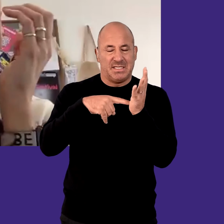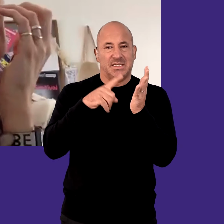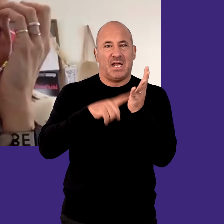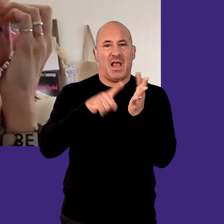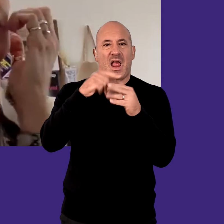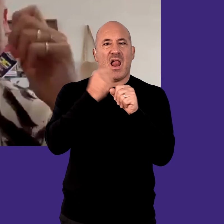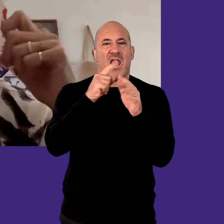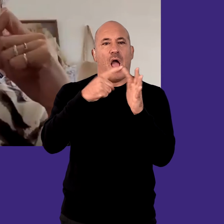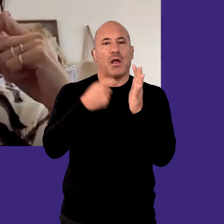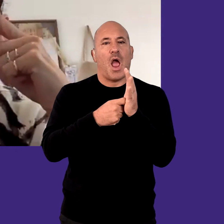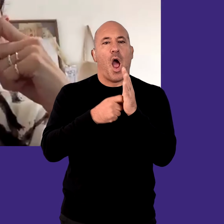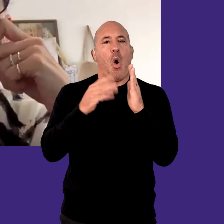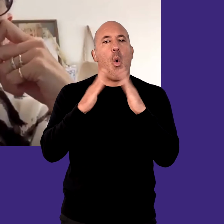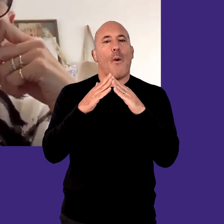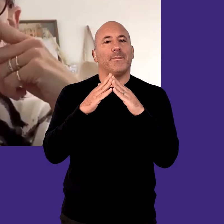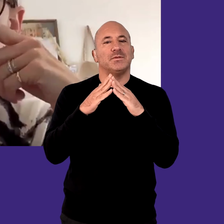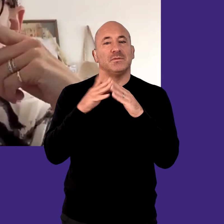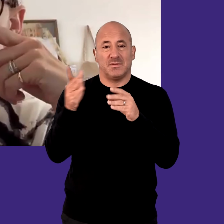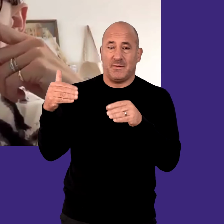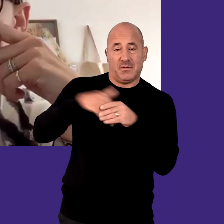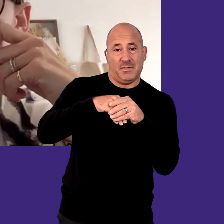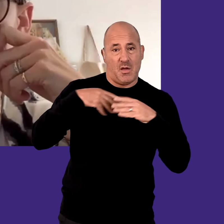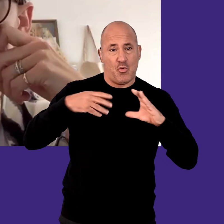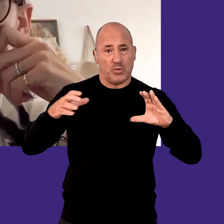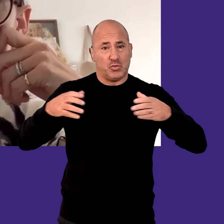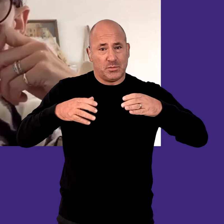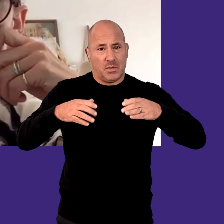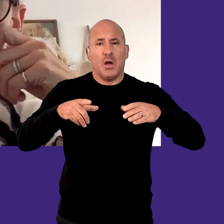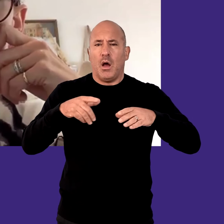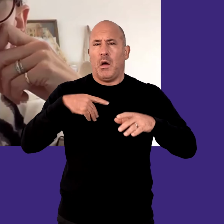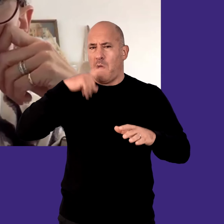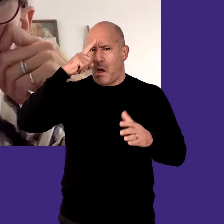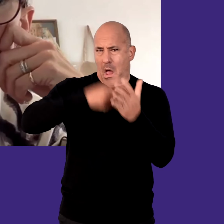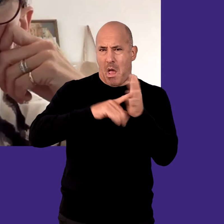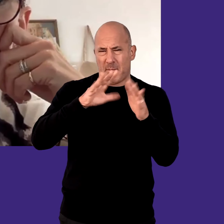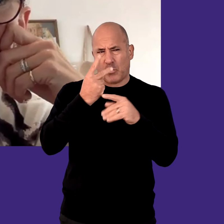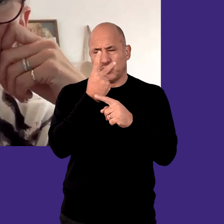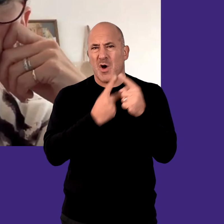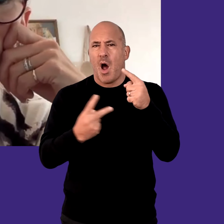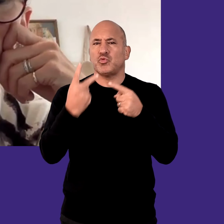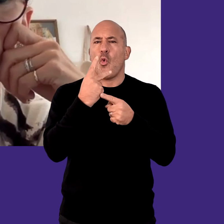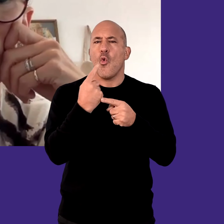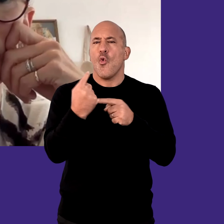for us to be able to invite St Leger Homes to be a part of our consortium. That was a